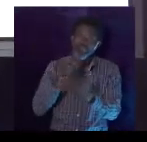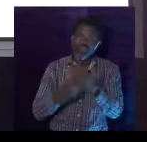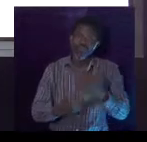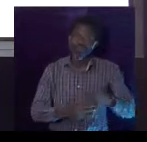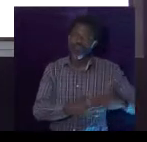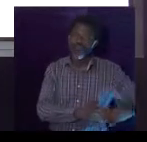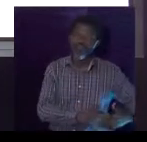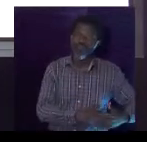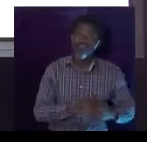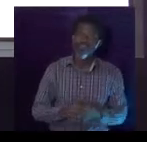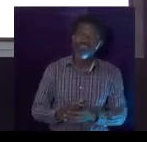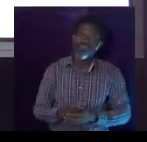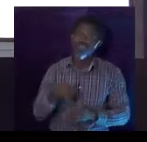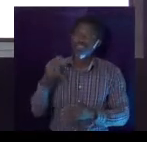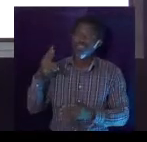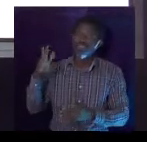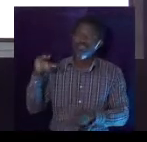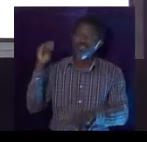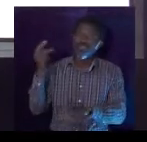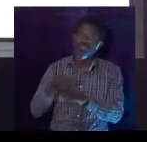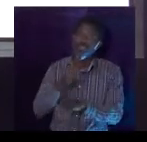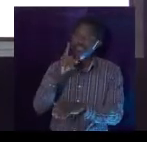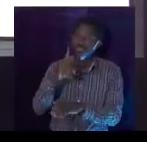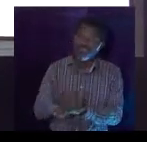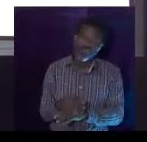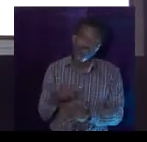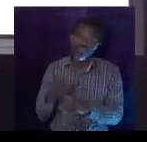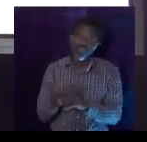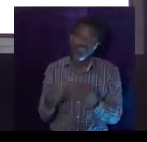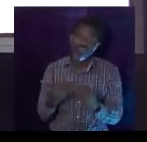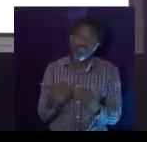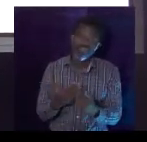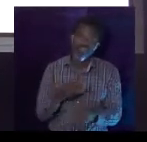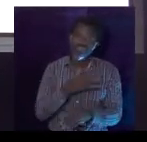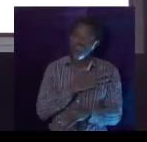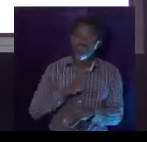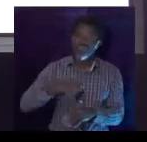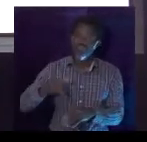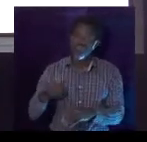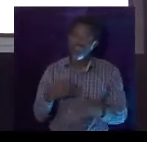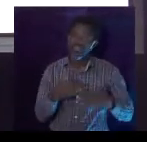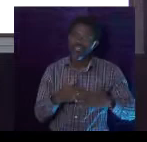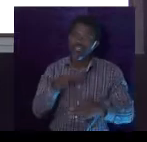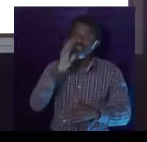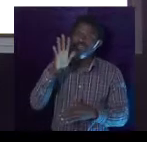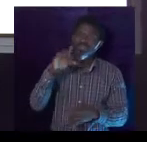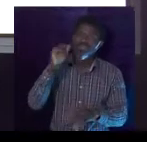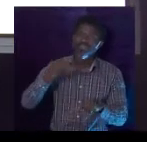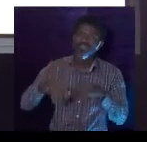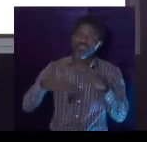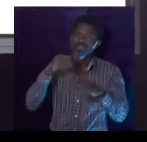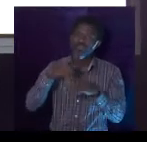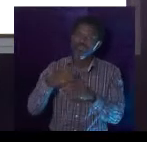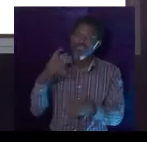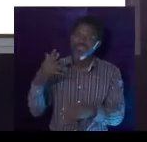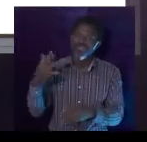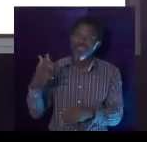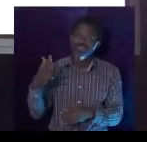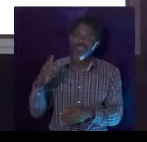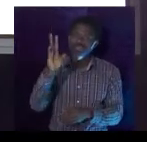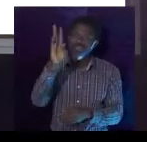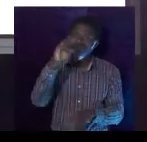35. So in this case, 35 times 1 is 35. This one is easy peasy. But on this side, we see that 5 can go in